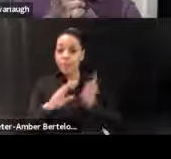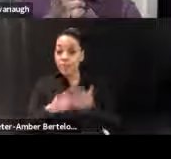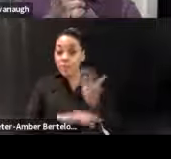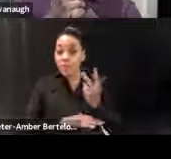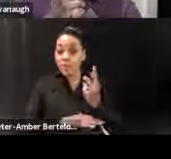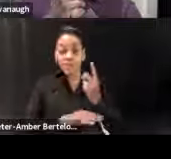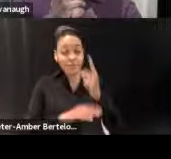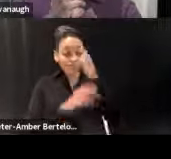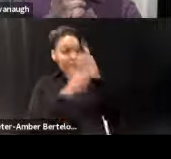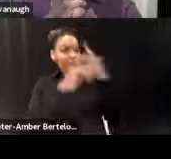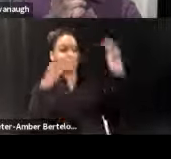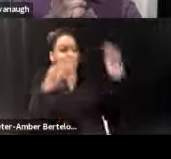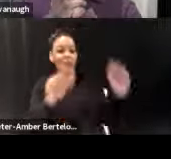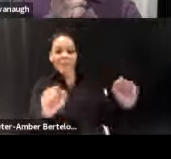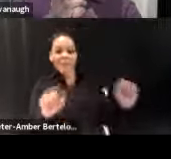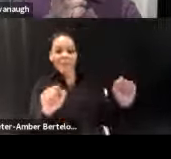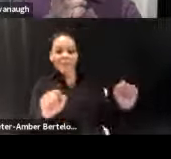possible, where